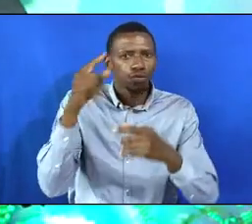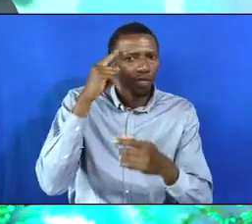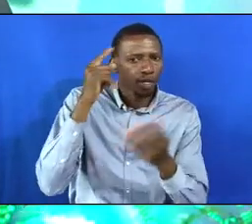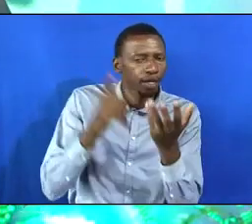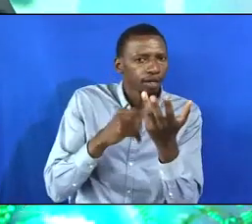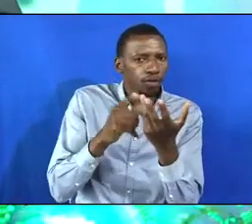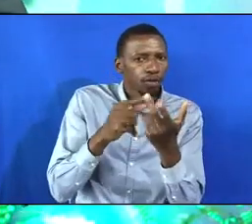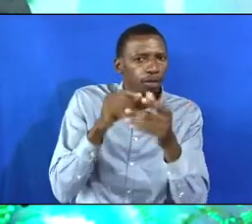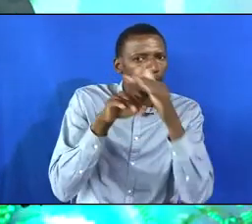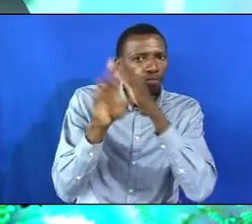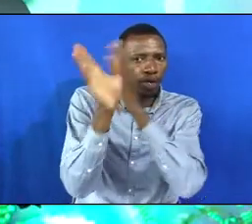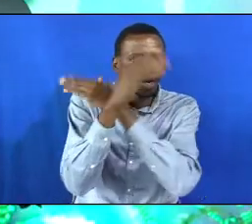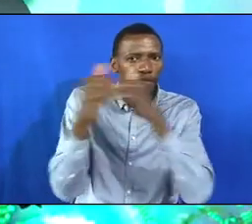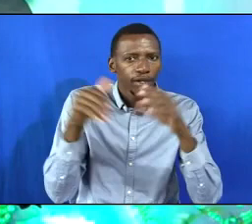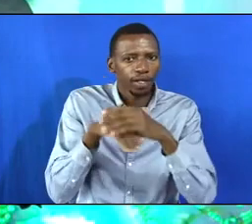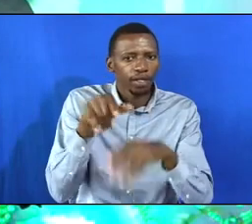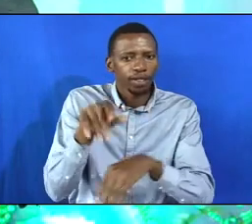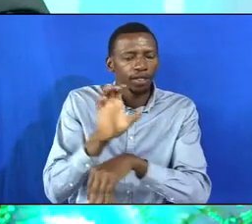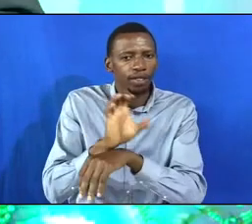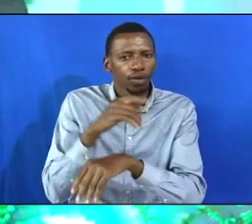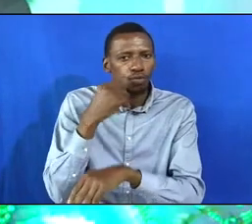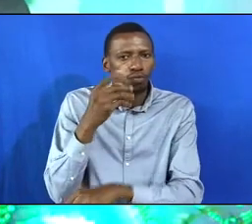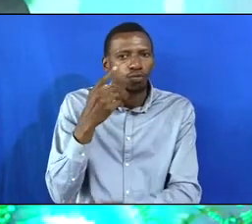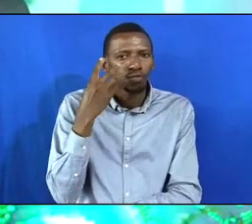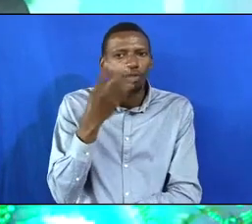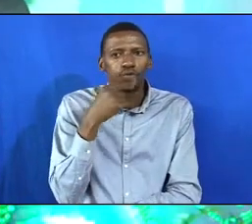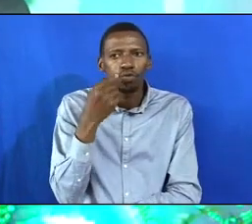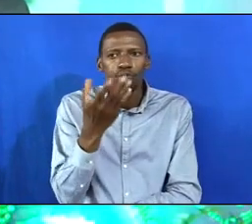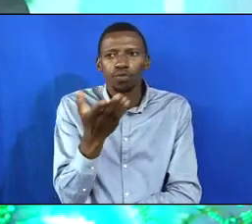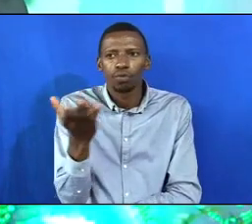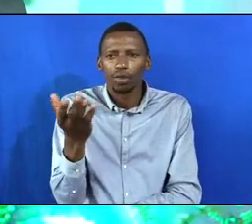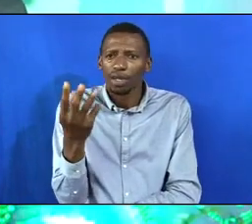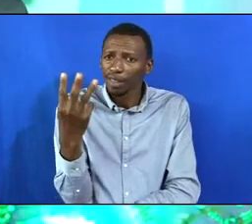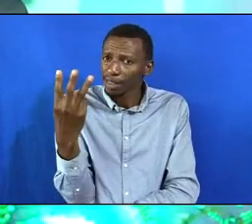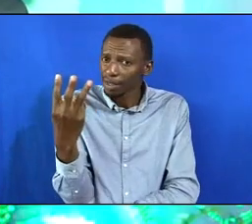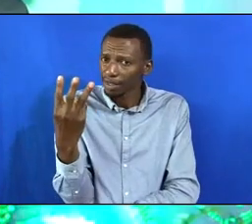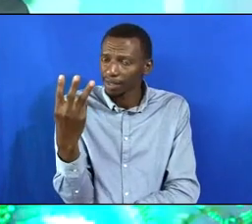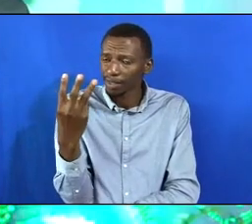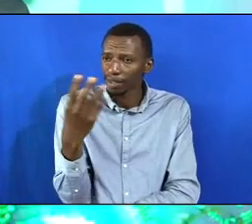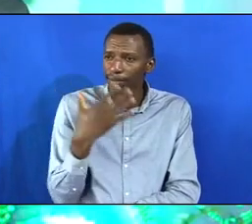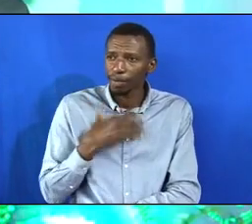it to heaven in this church? How many do you see? 3.